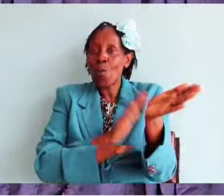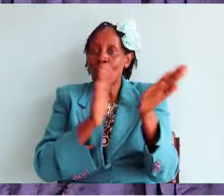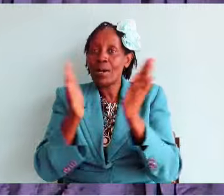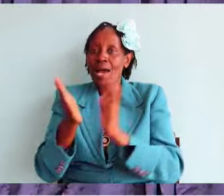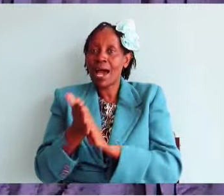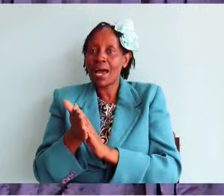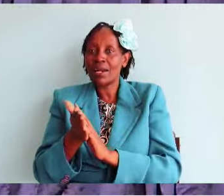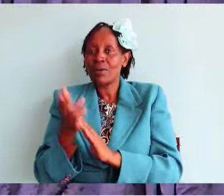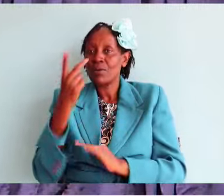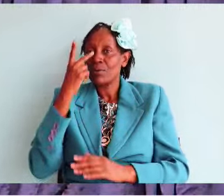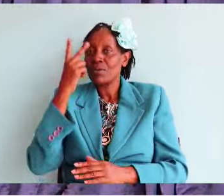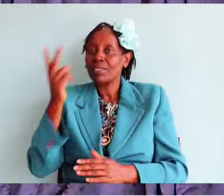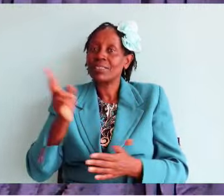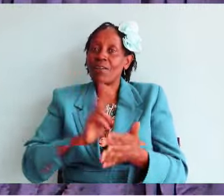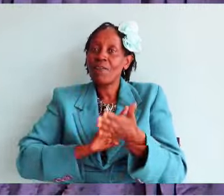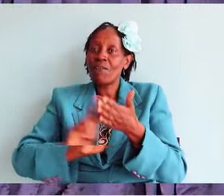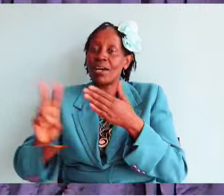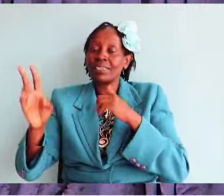9.